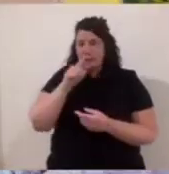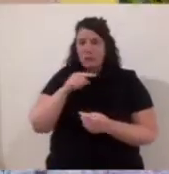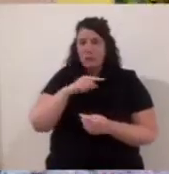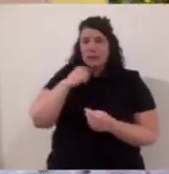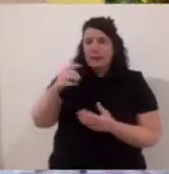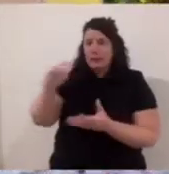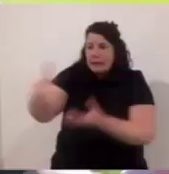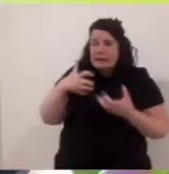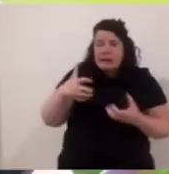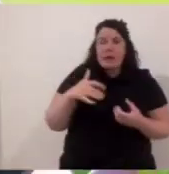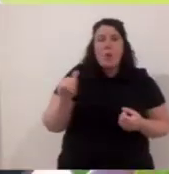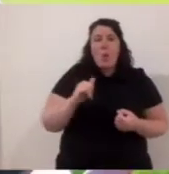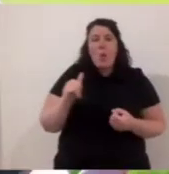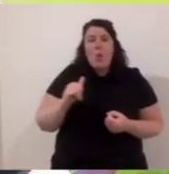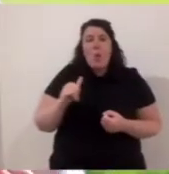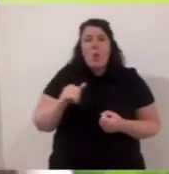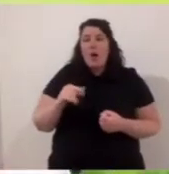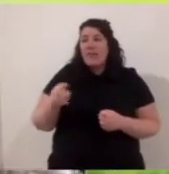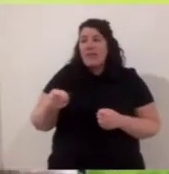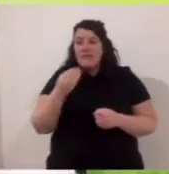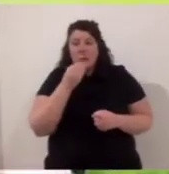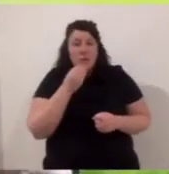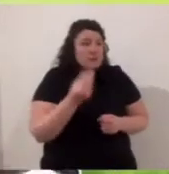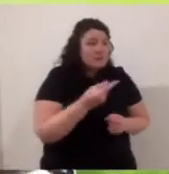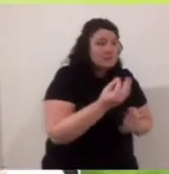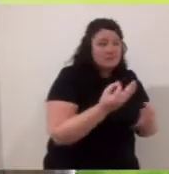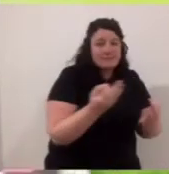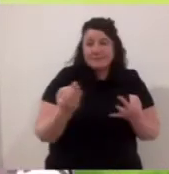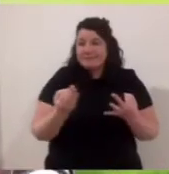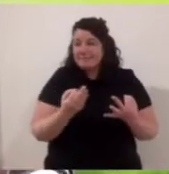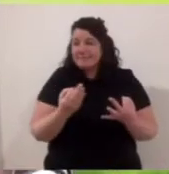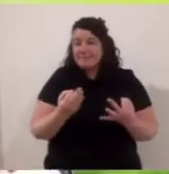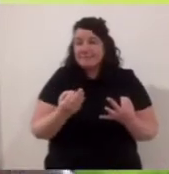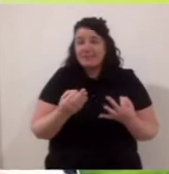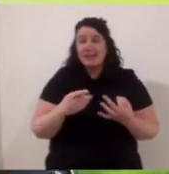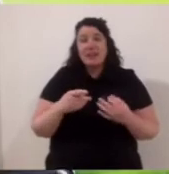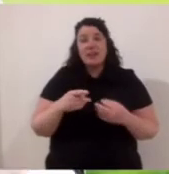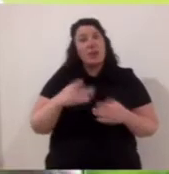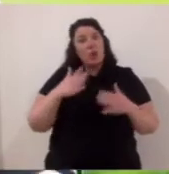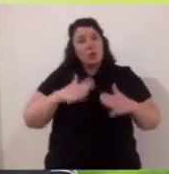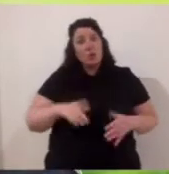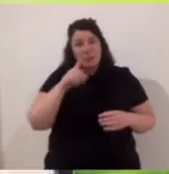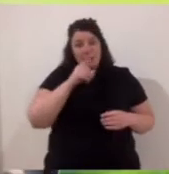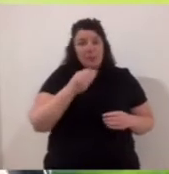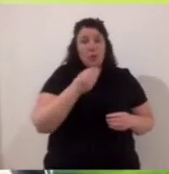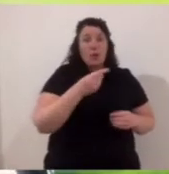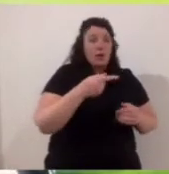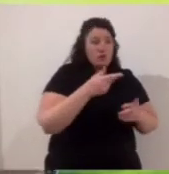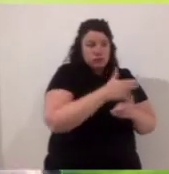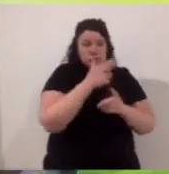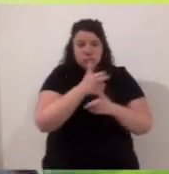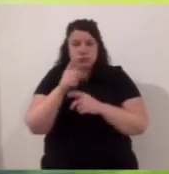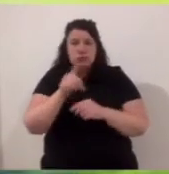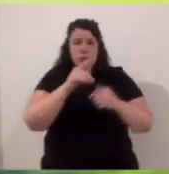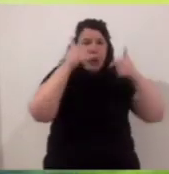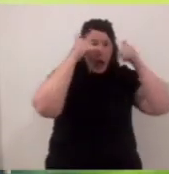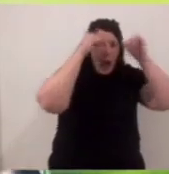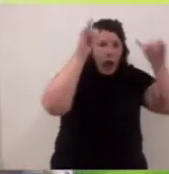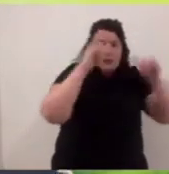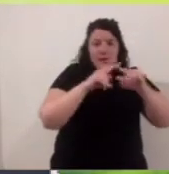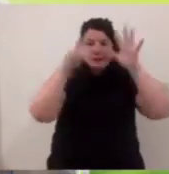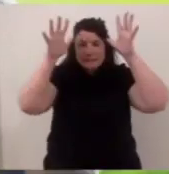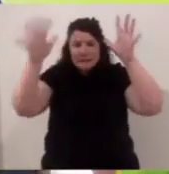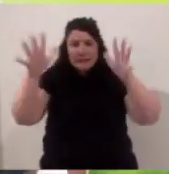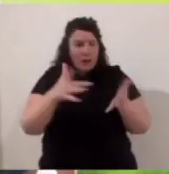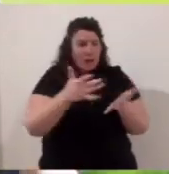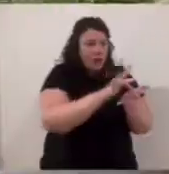also their food availability. We've got humans that hunt deer and buffalo, the same things that the dragons are eating. If their food runs out, that's